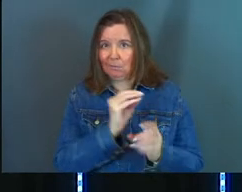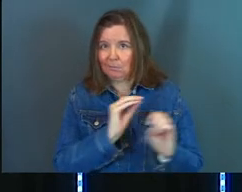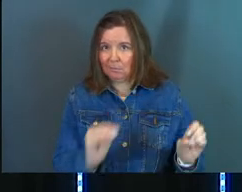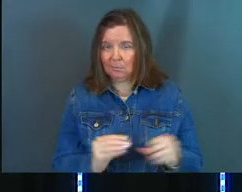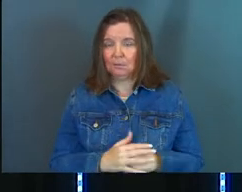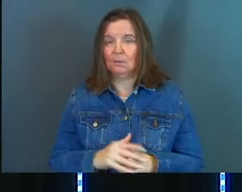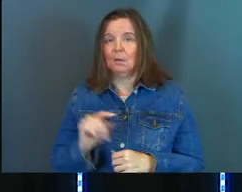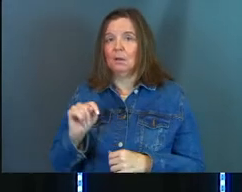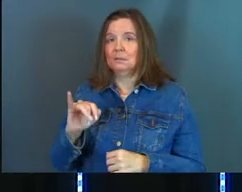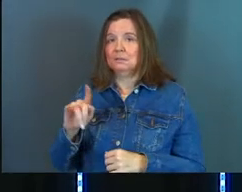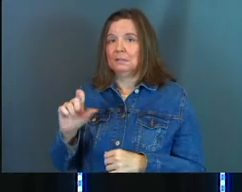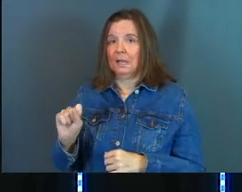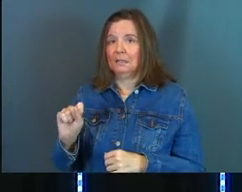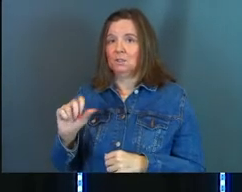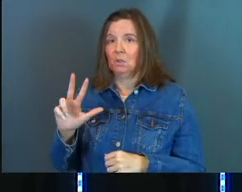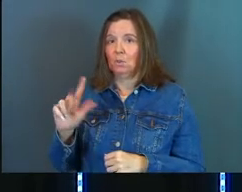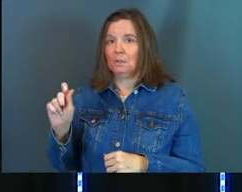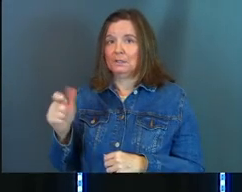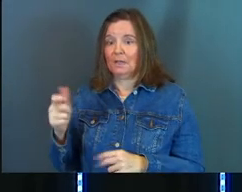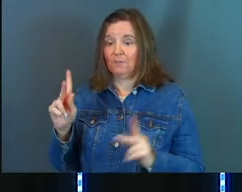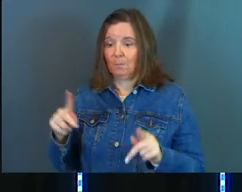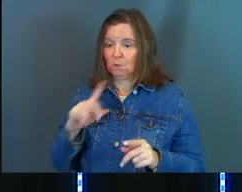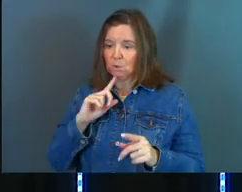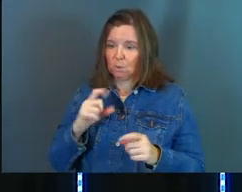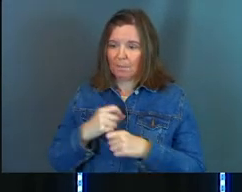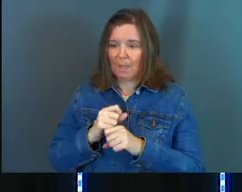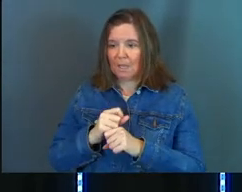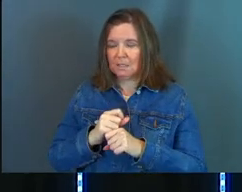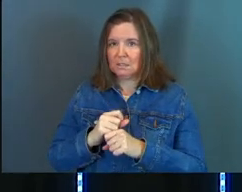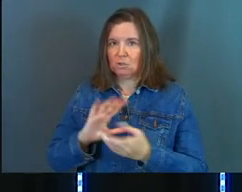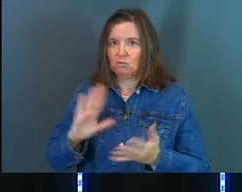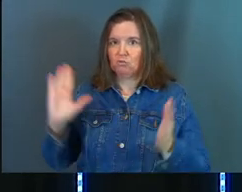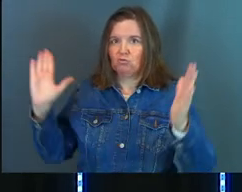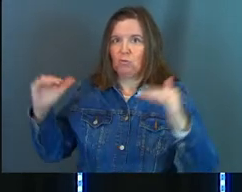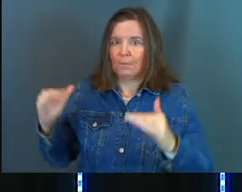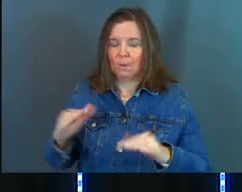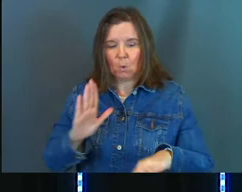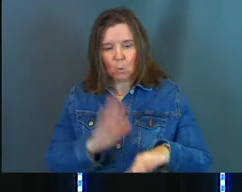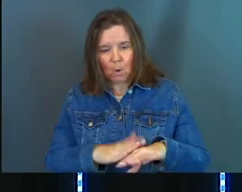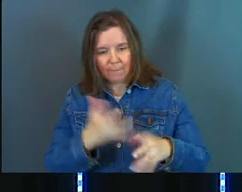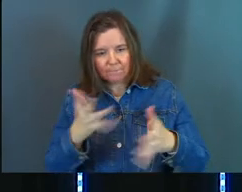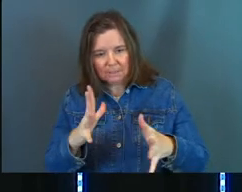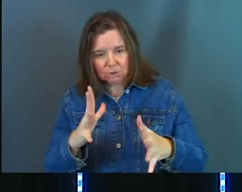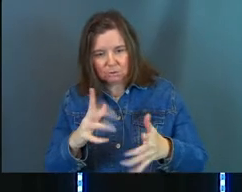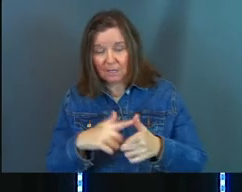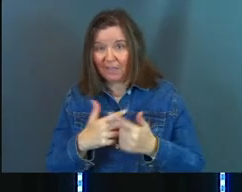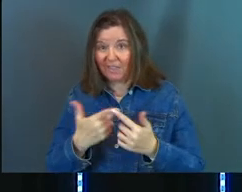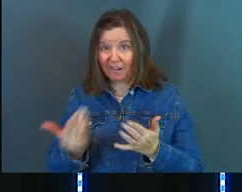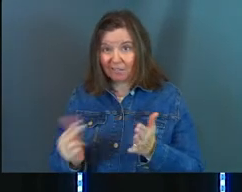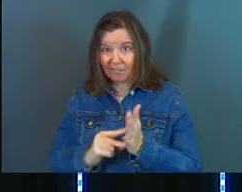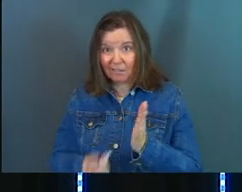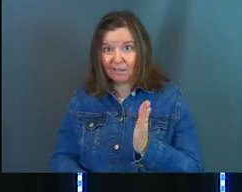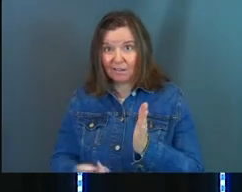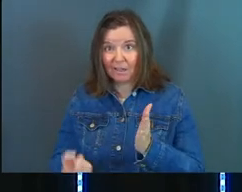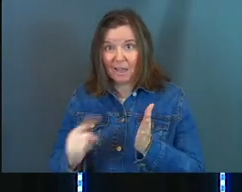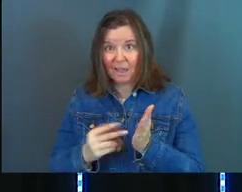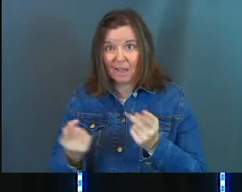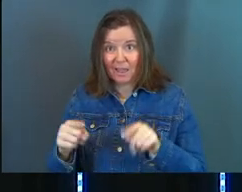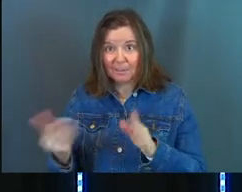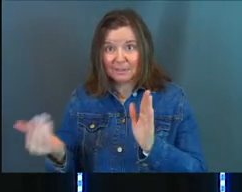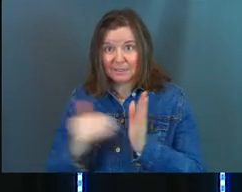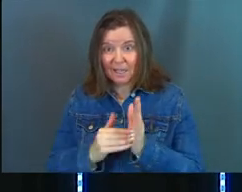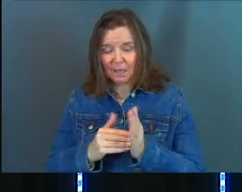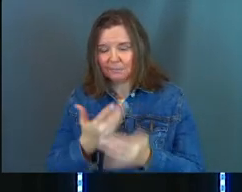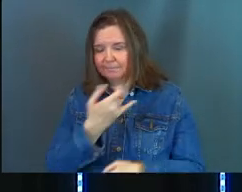Titus 3:10, as for a person who stirs up division, after warning him once and then twice, have nothing to do with him. The Bible's talking about a boundary